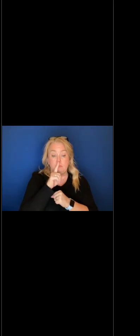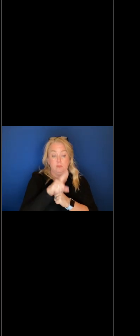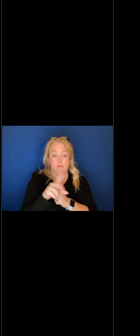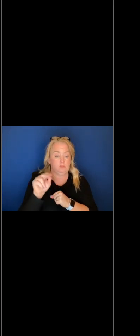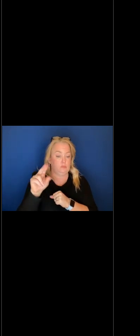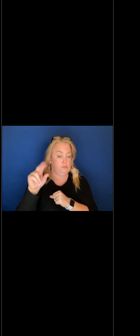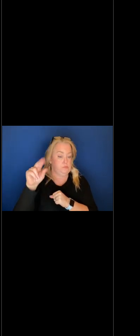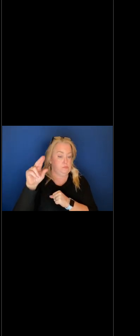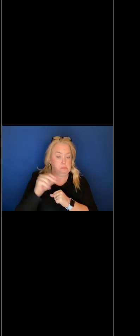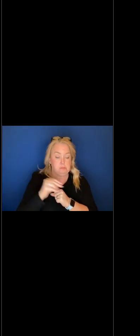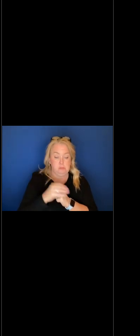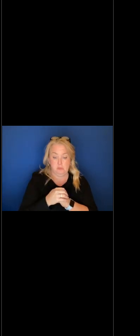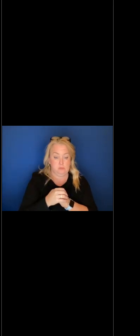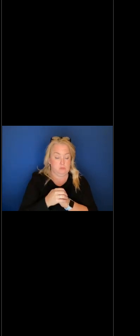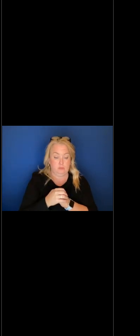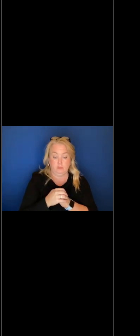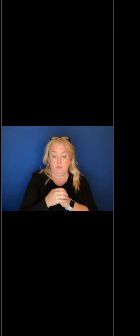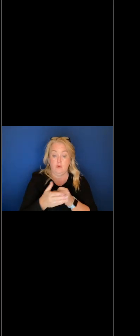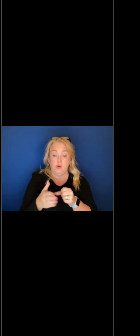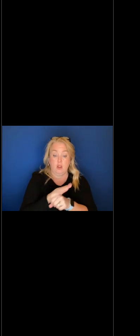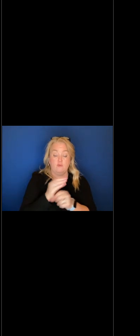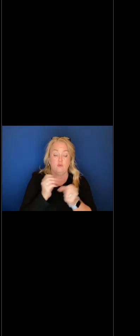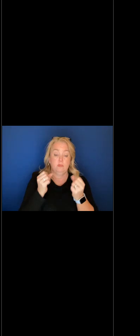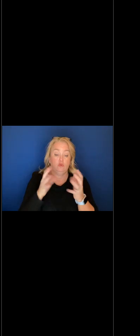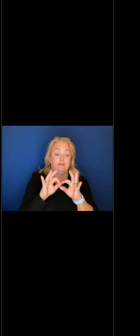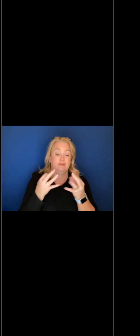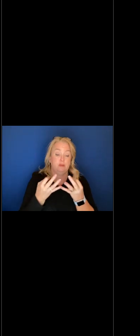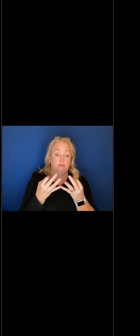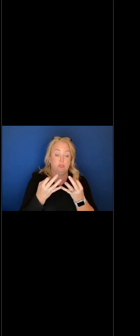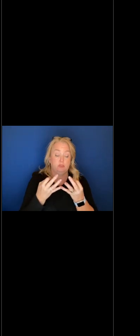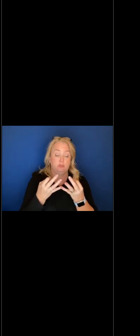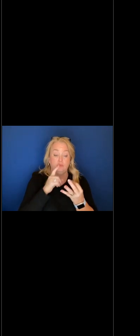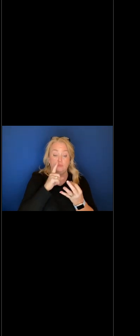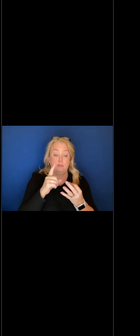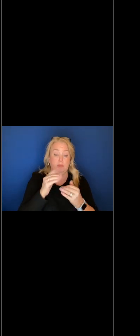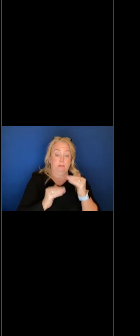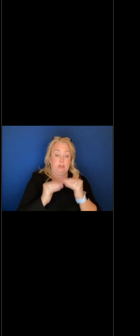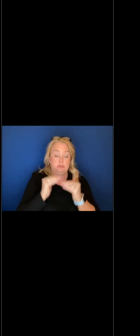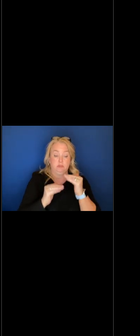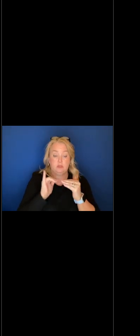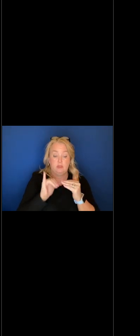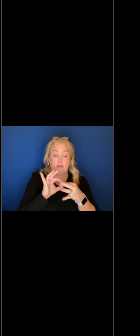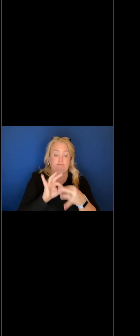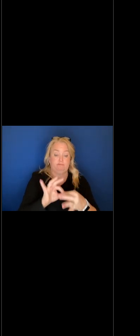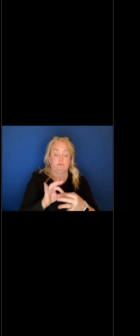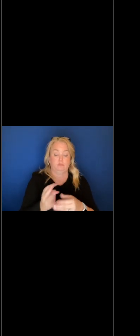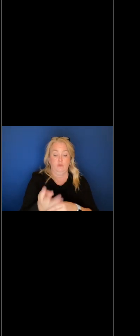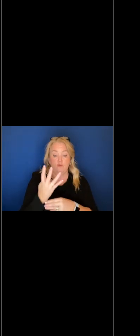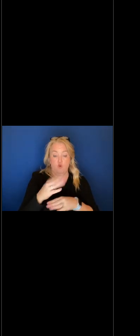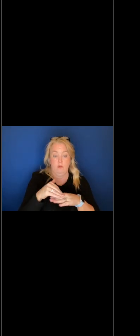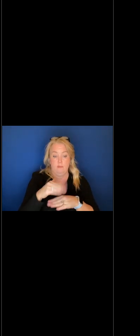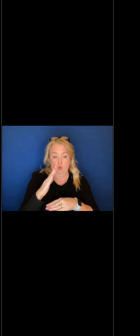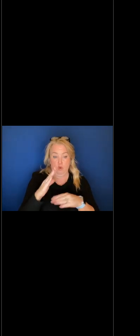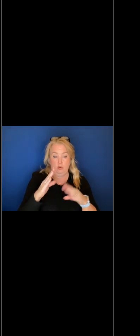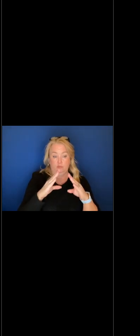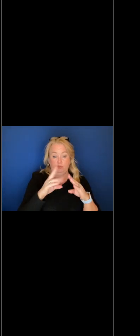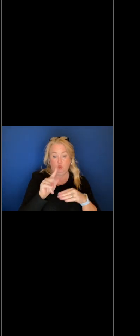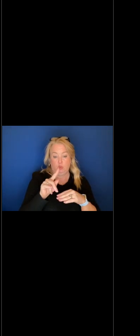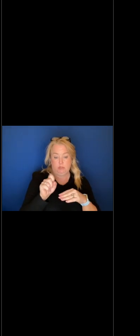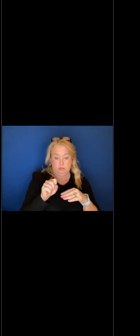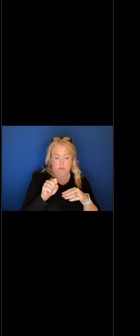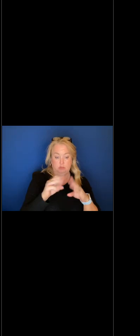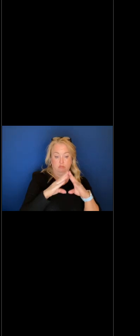no. Covered multifamily dwellings are buildings consisting of 4 or more dwelling units